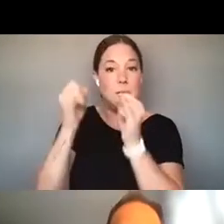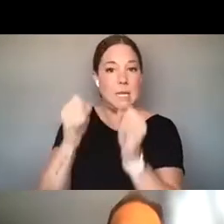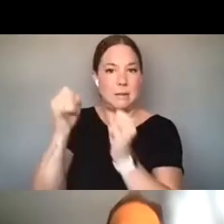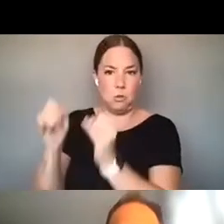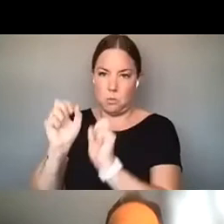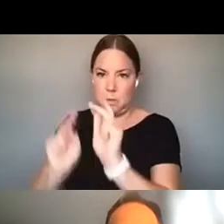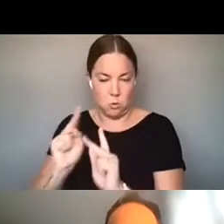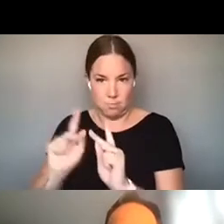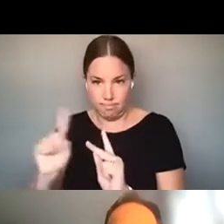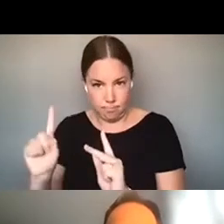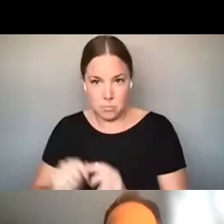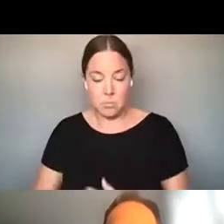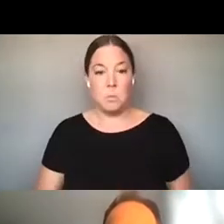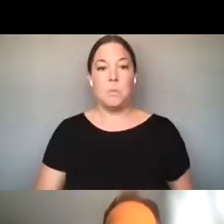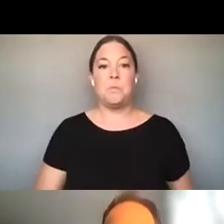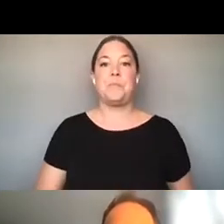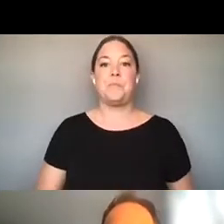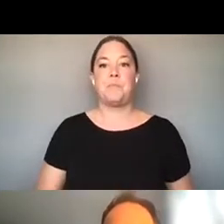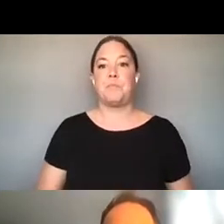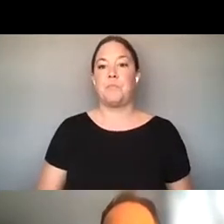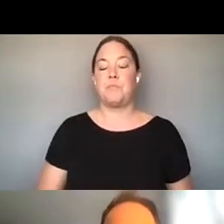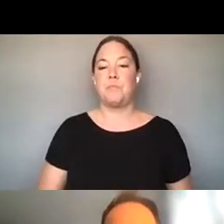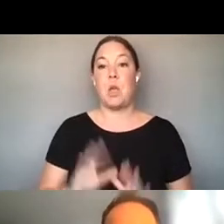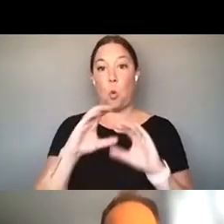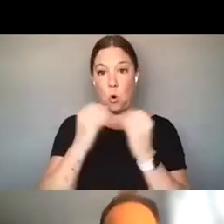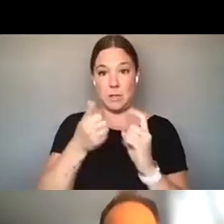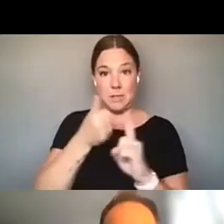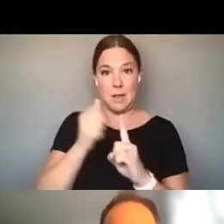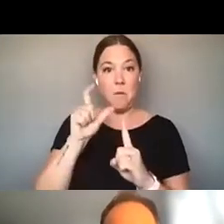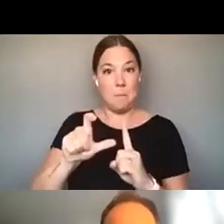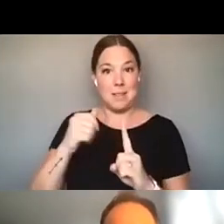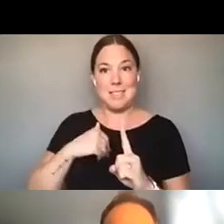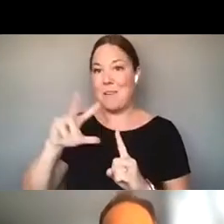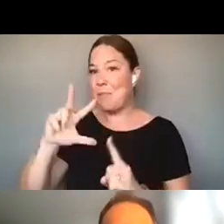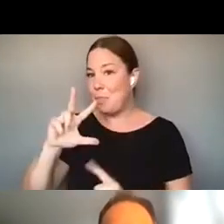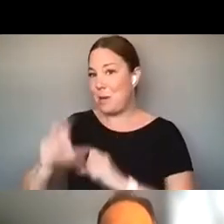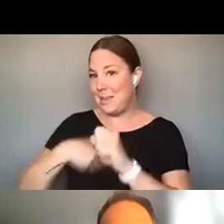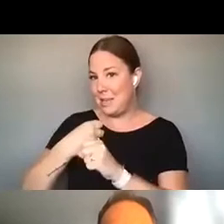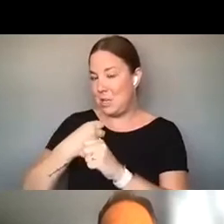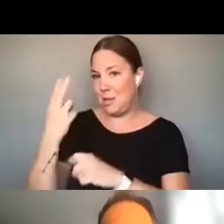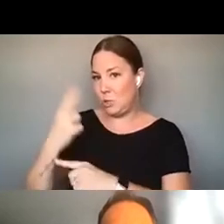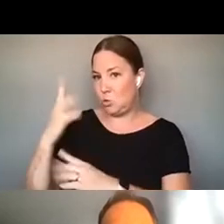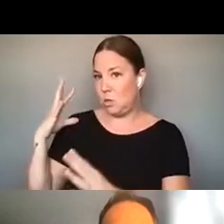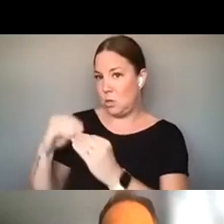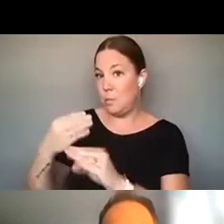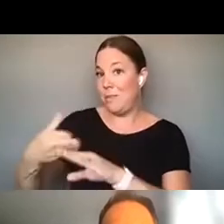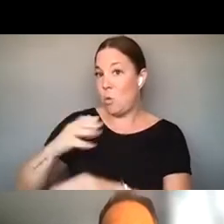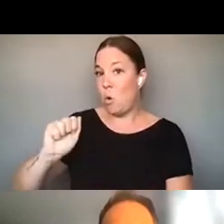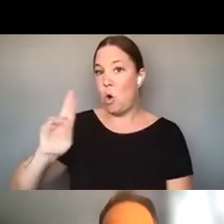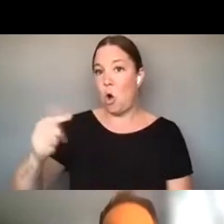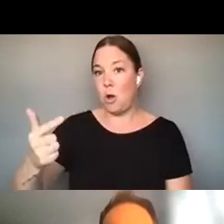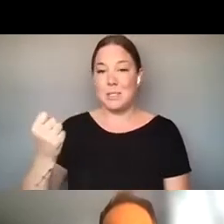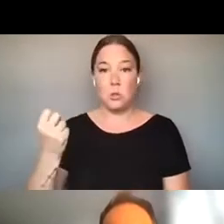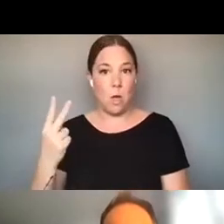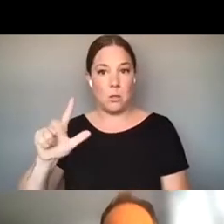The applicant organization must have completed a three-year history of arts programming prior to August 12, 2021.